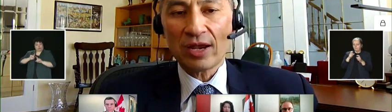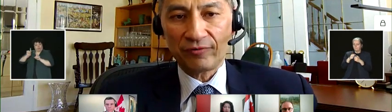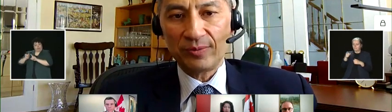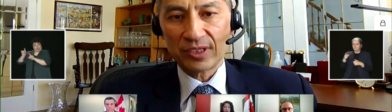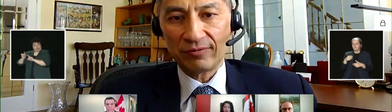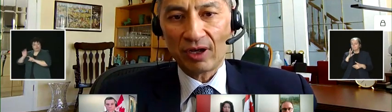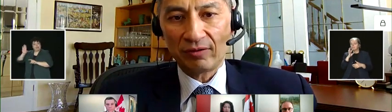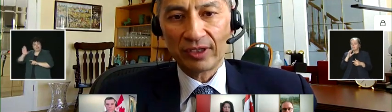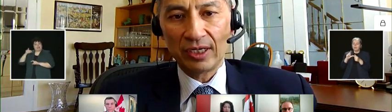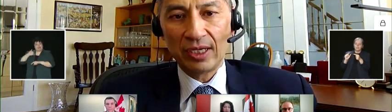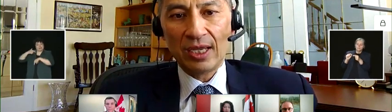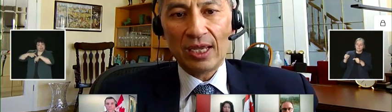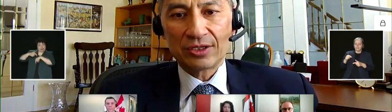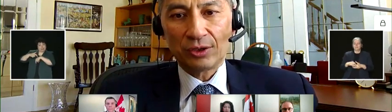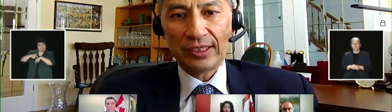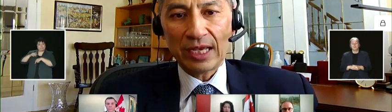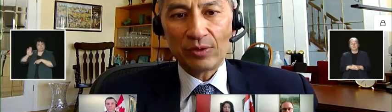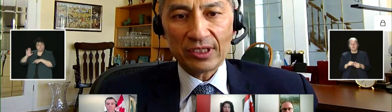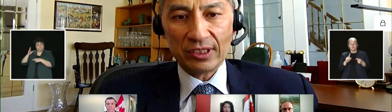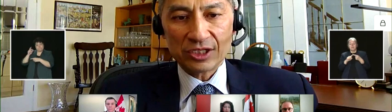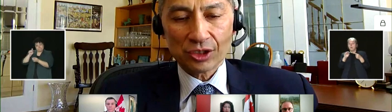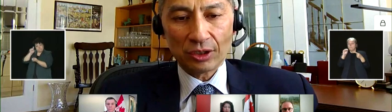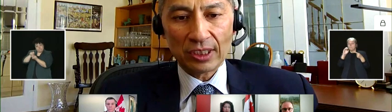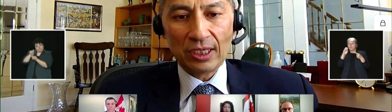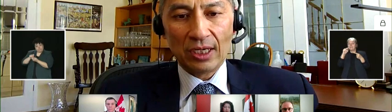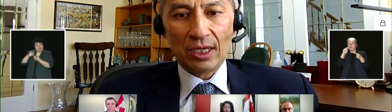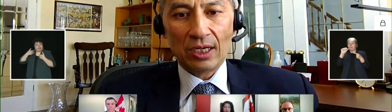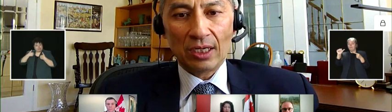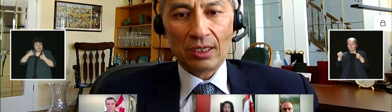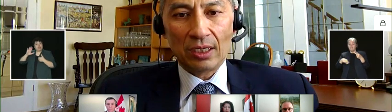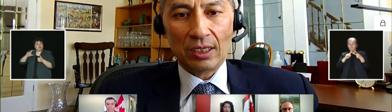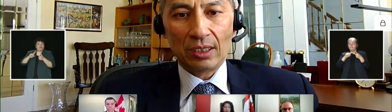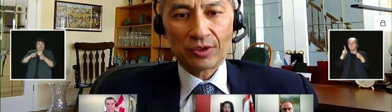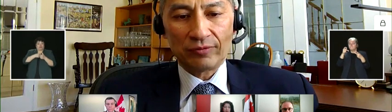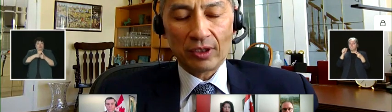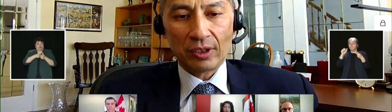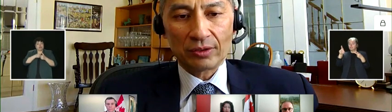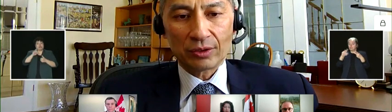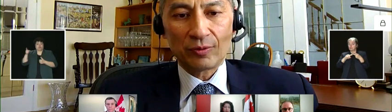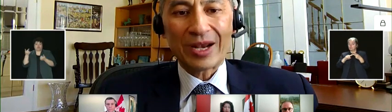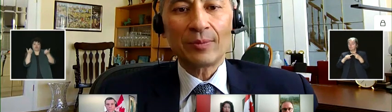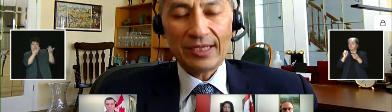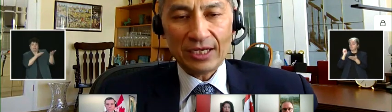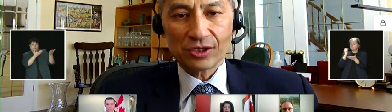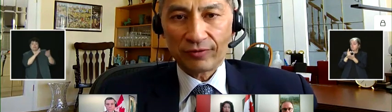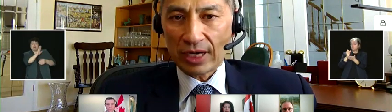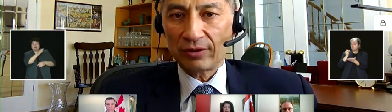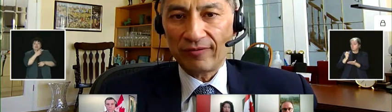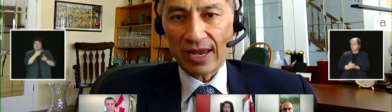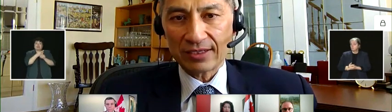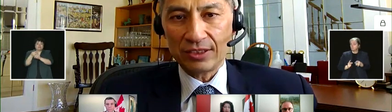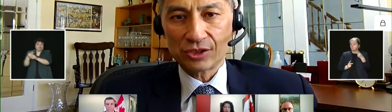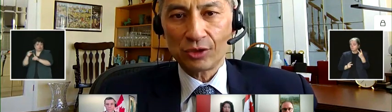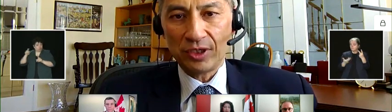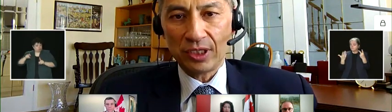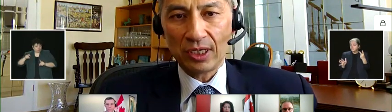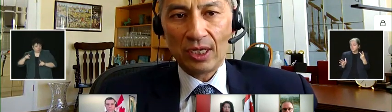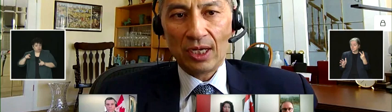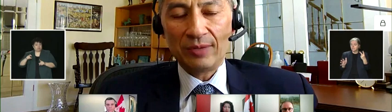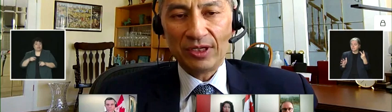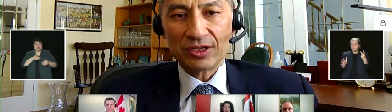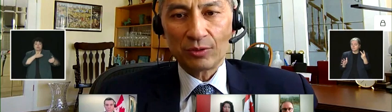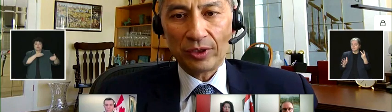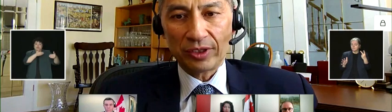certain timeframes involved, and certainly that was the initial sort of recommendation for how the vaccine should